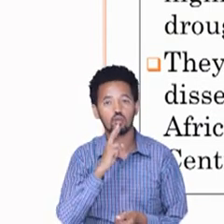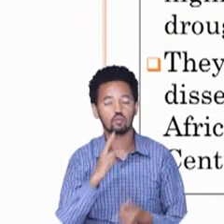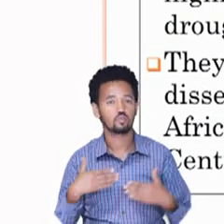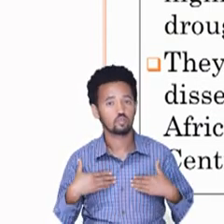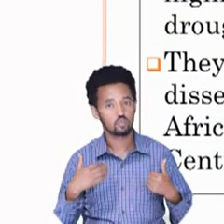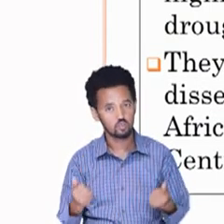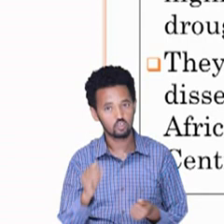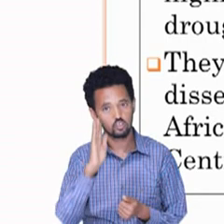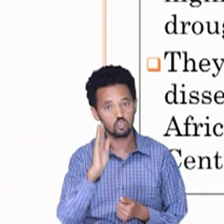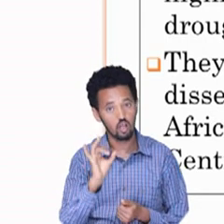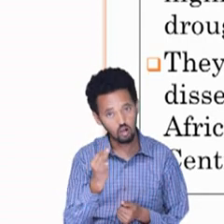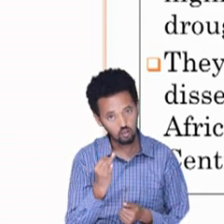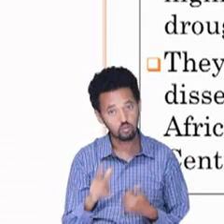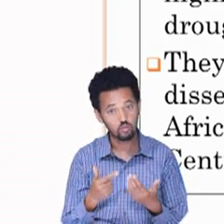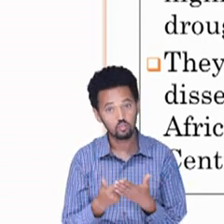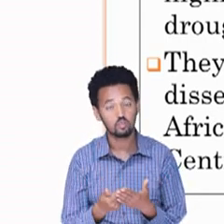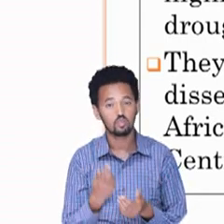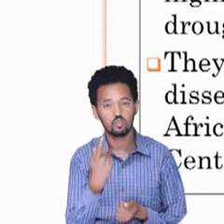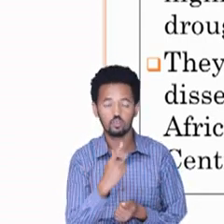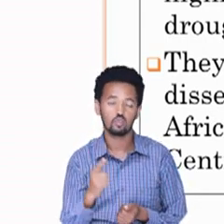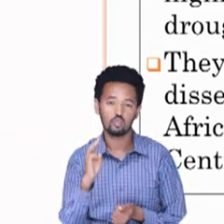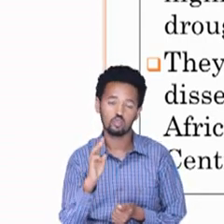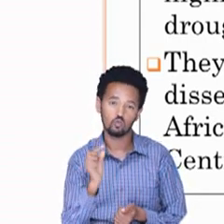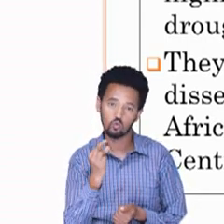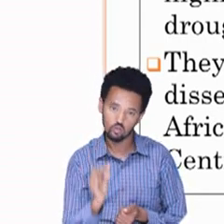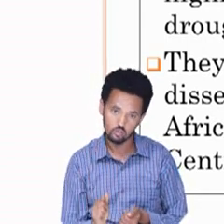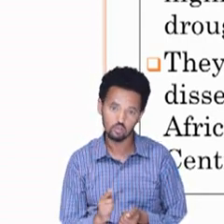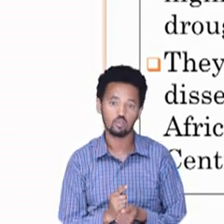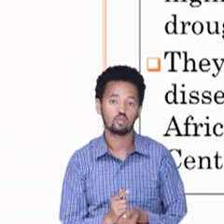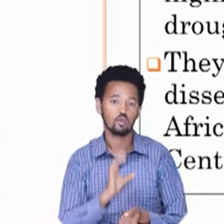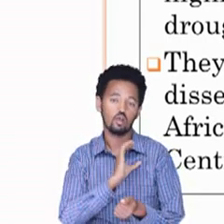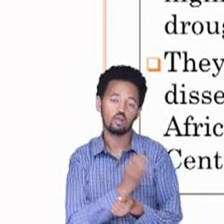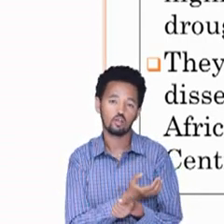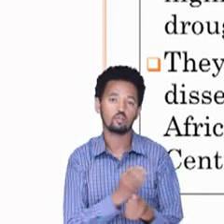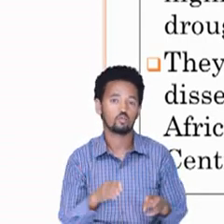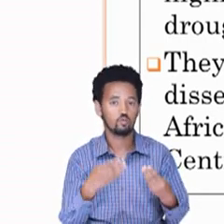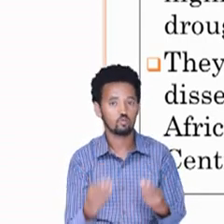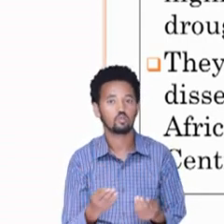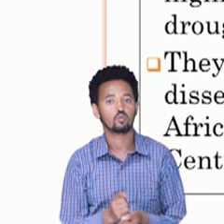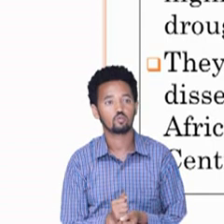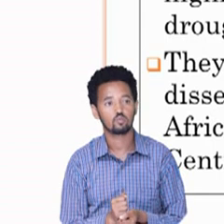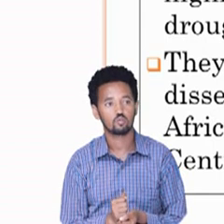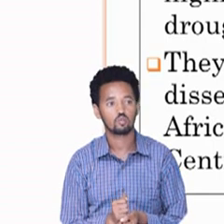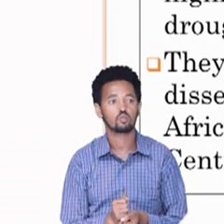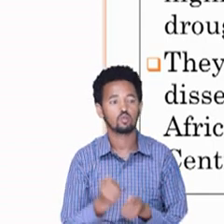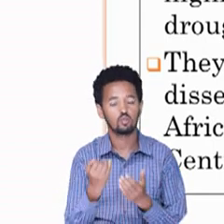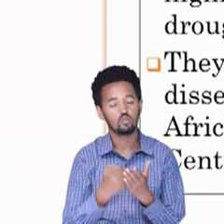young, shallow, and stony soil that are highly affected by erosion and